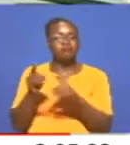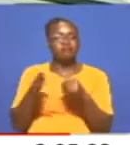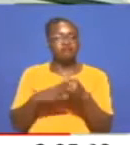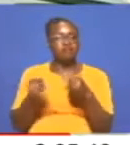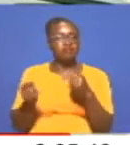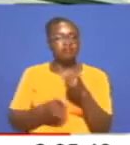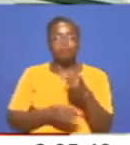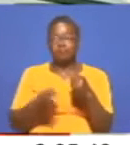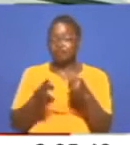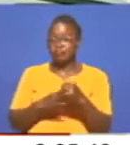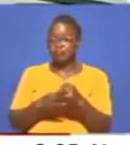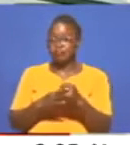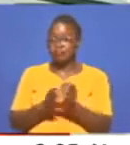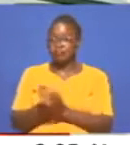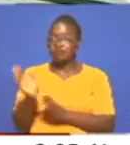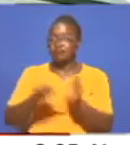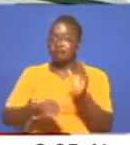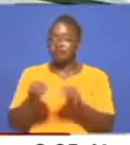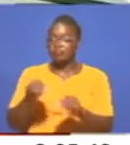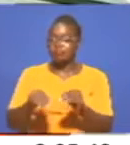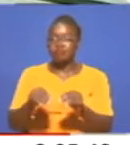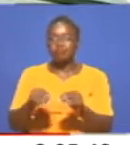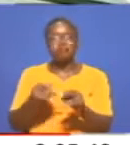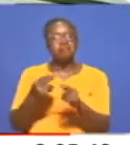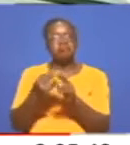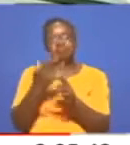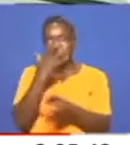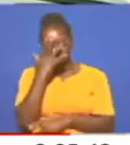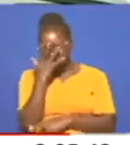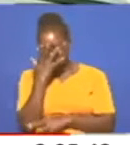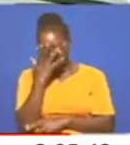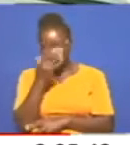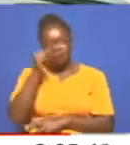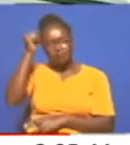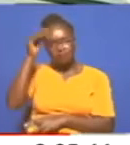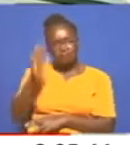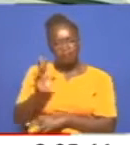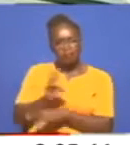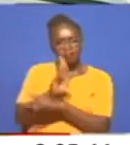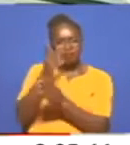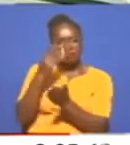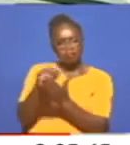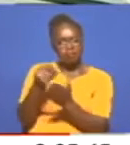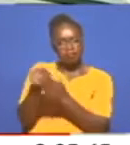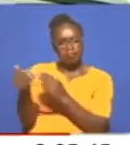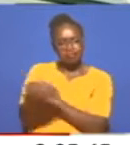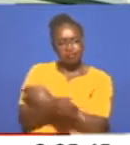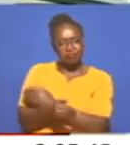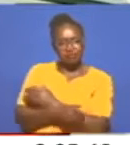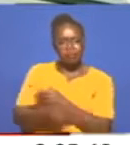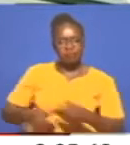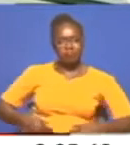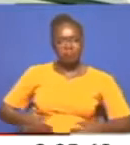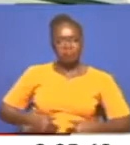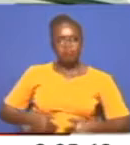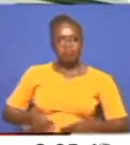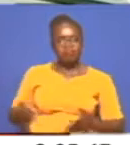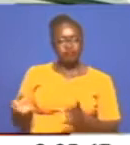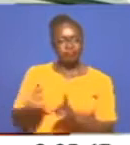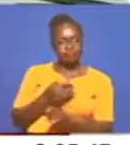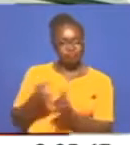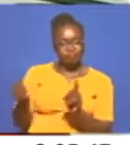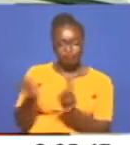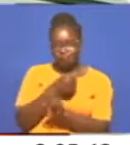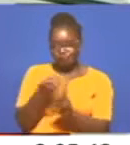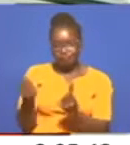election. The leaders say that they will name and shame politicians using cash to entice youth to cause chaos. Elsewhere,